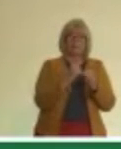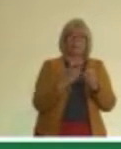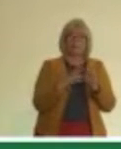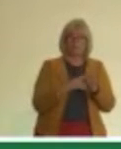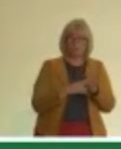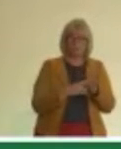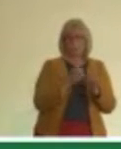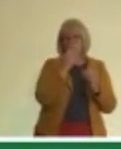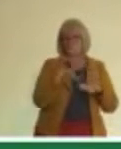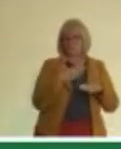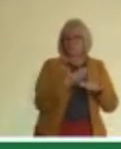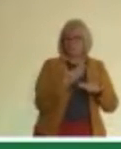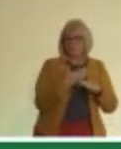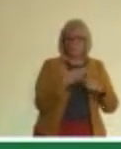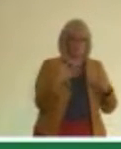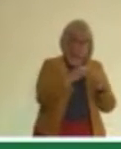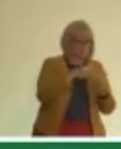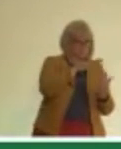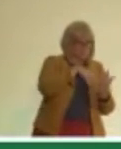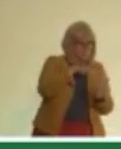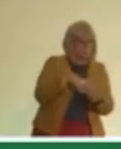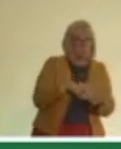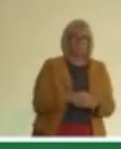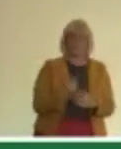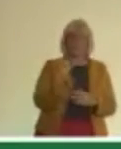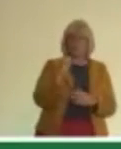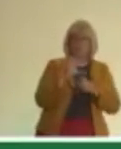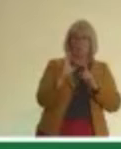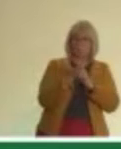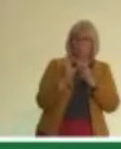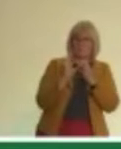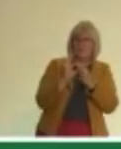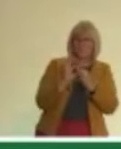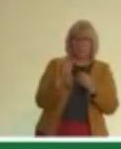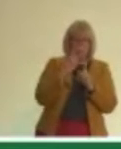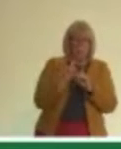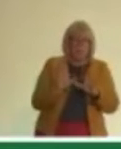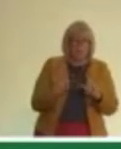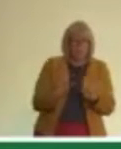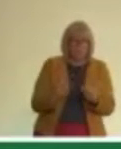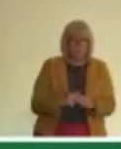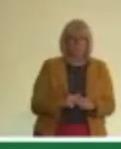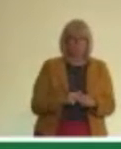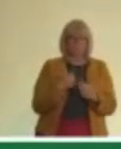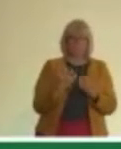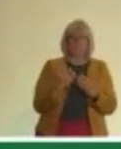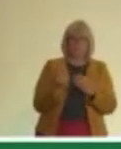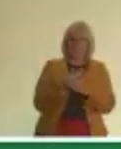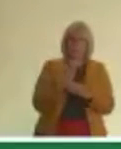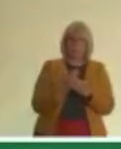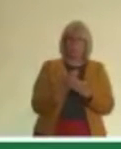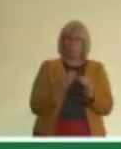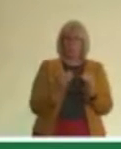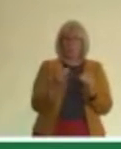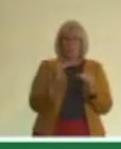asking some vital questions. What does good community engagement look like? How do we make sure underrepresented groups are always